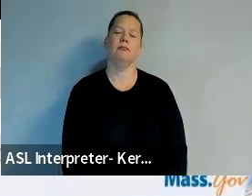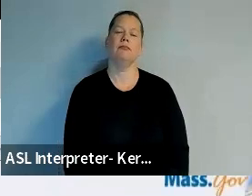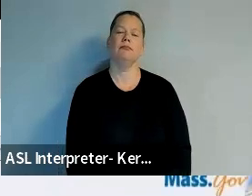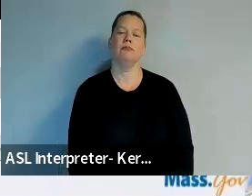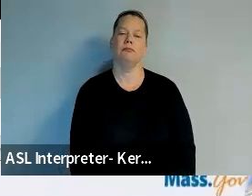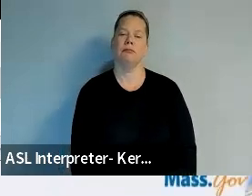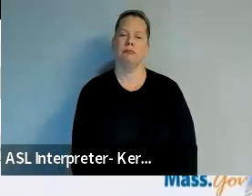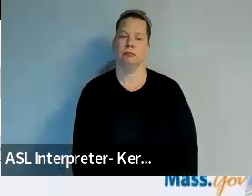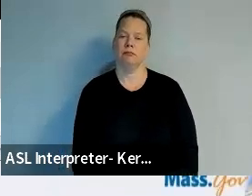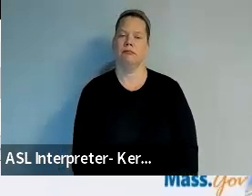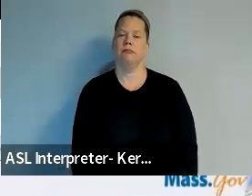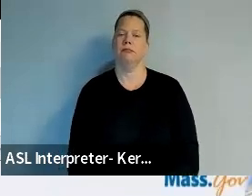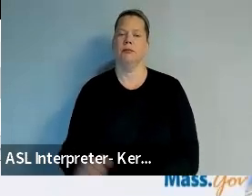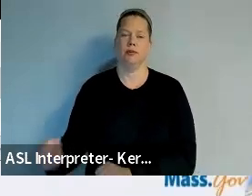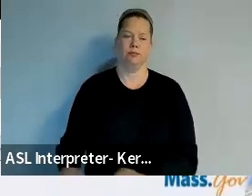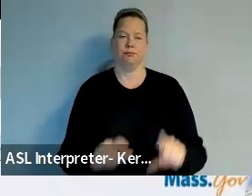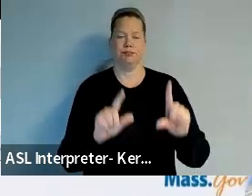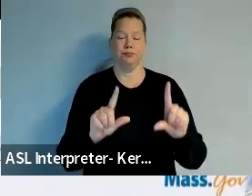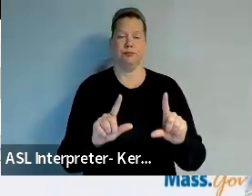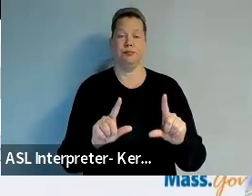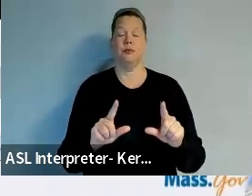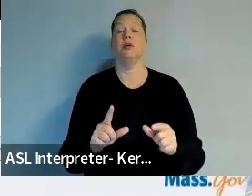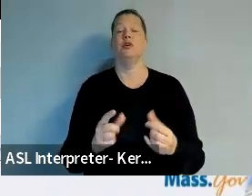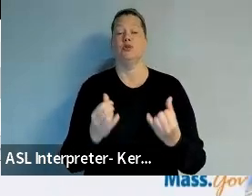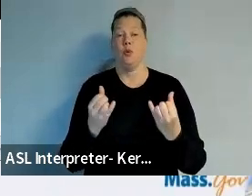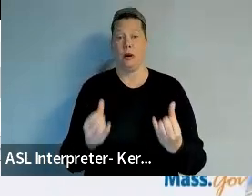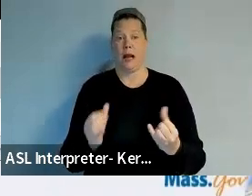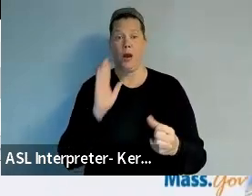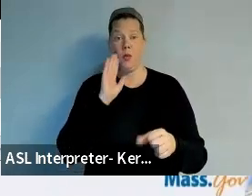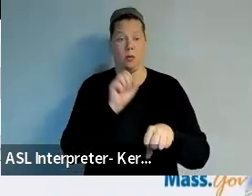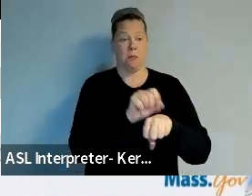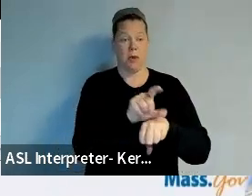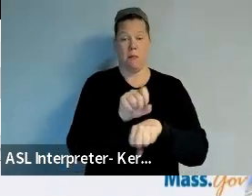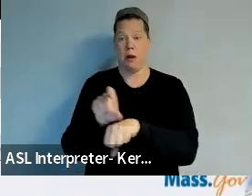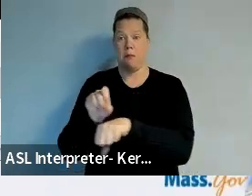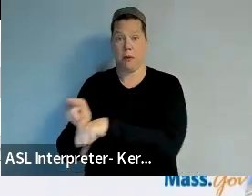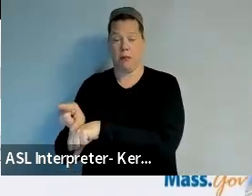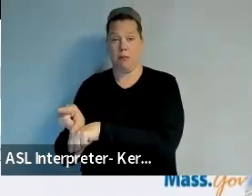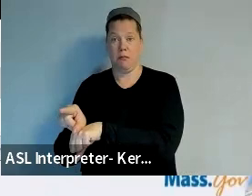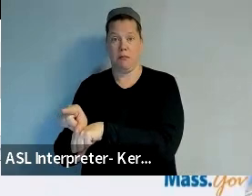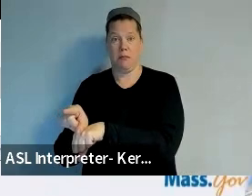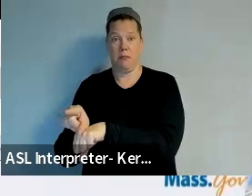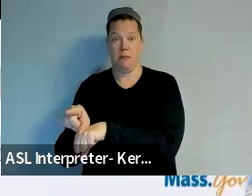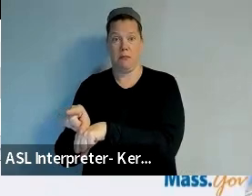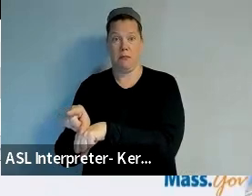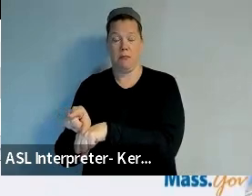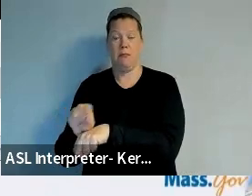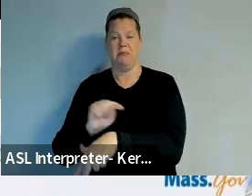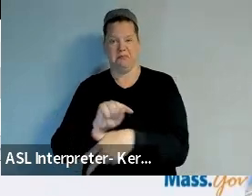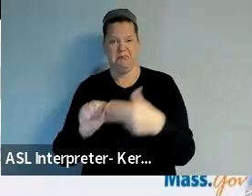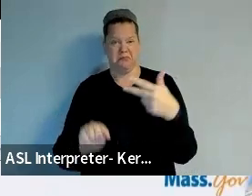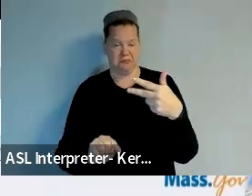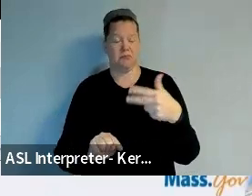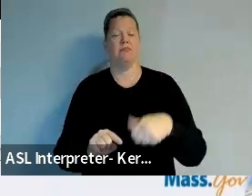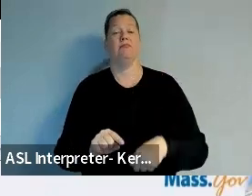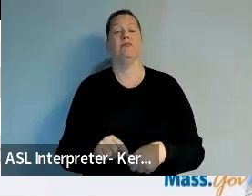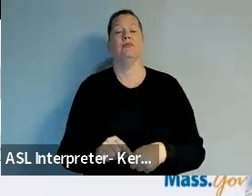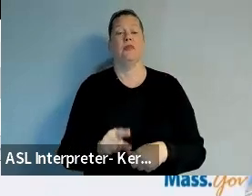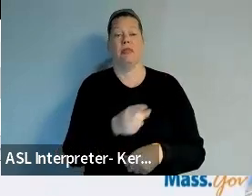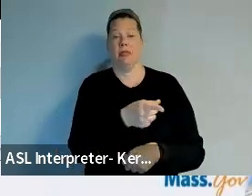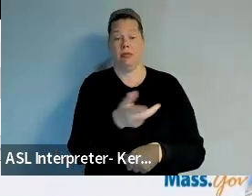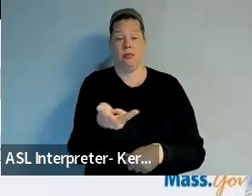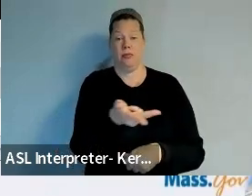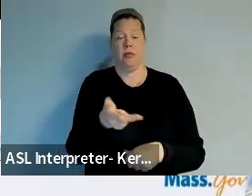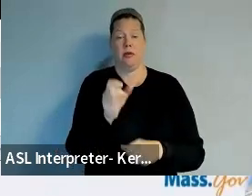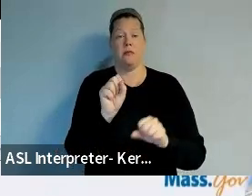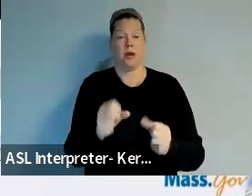The next three reviews can occur concurrently to aid in expediting the time it takes to